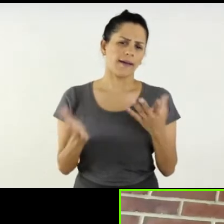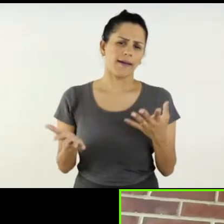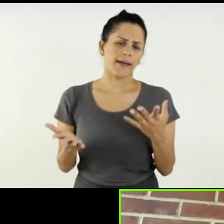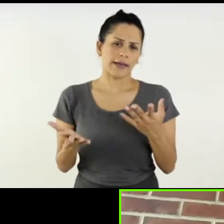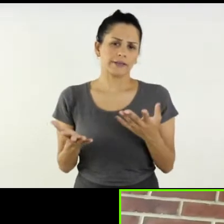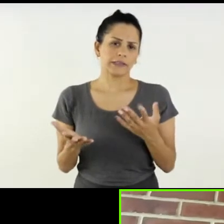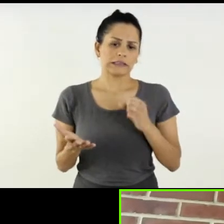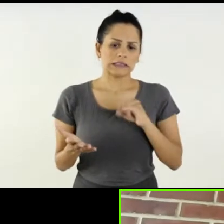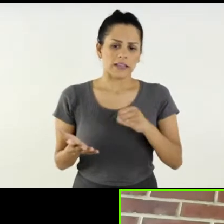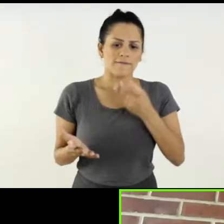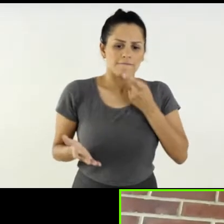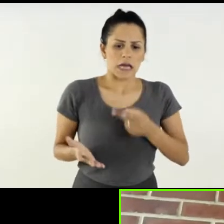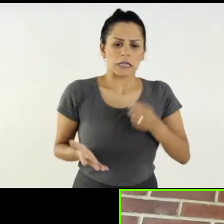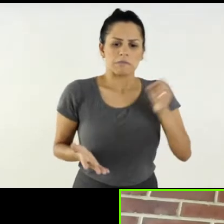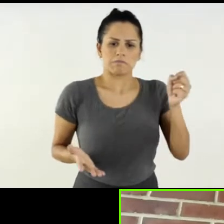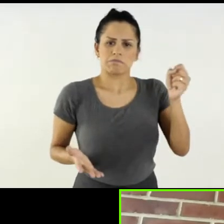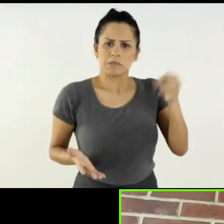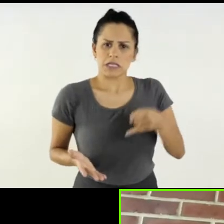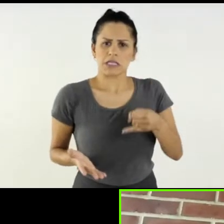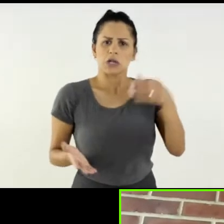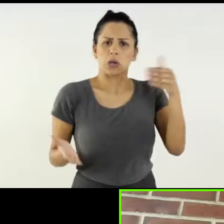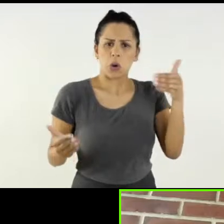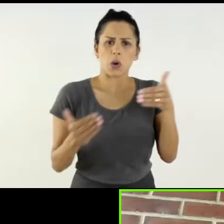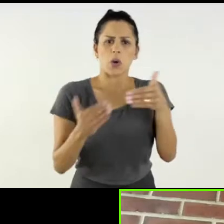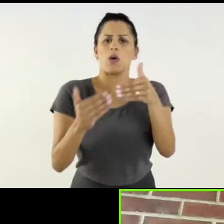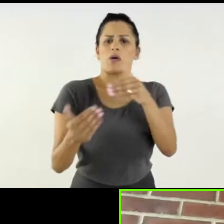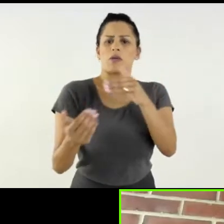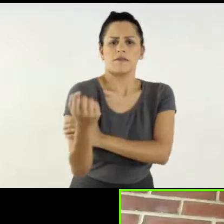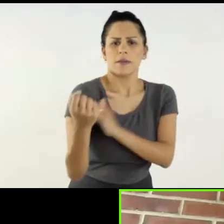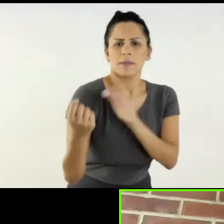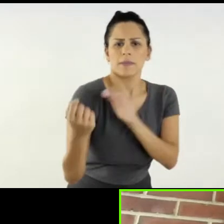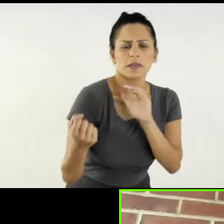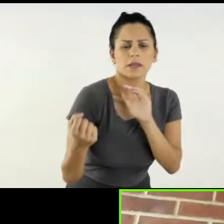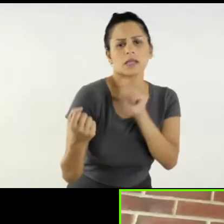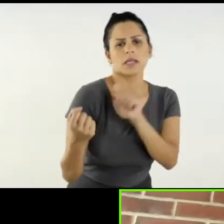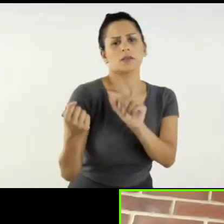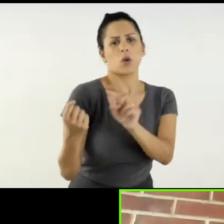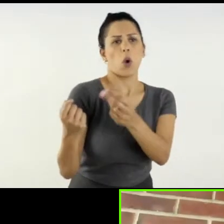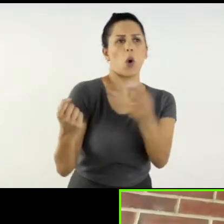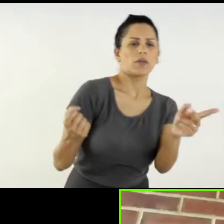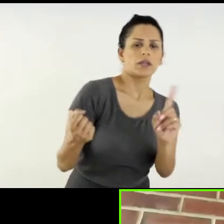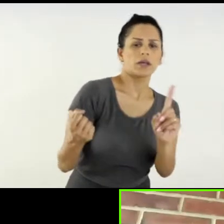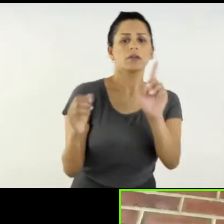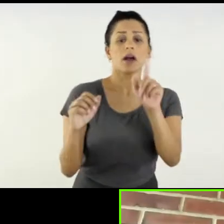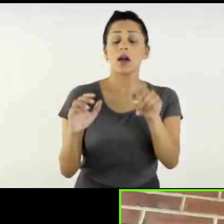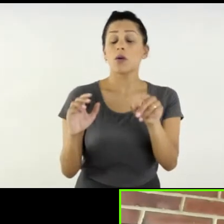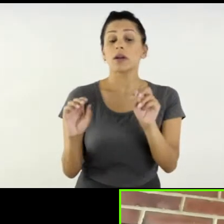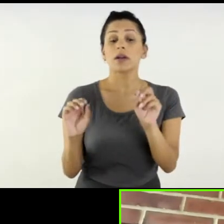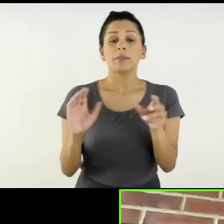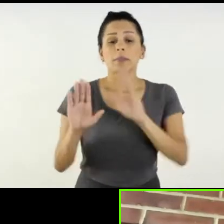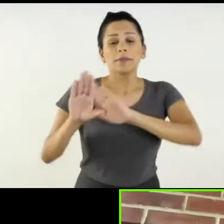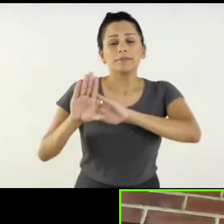around sight, in fact, and representation and re-representation.